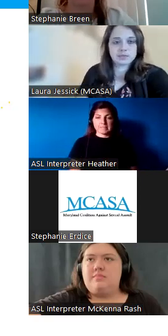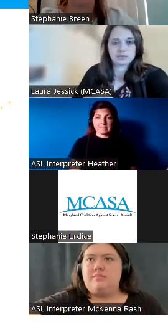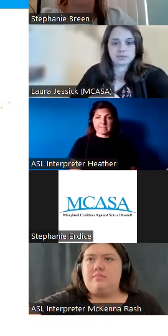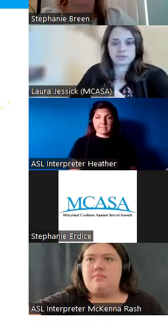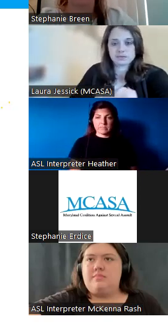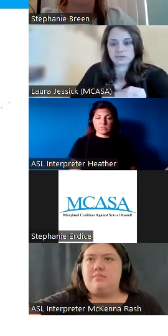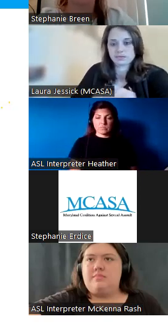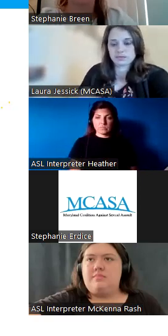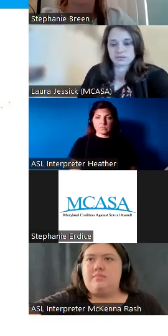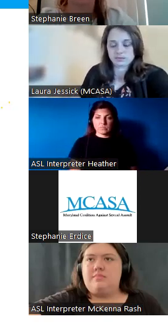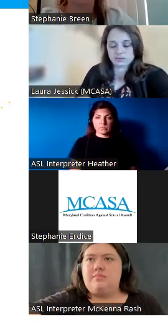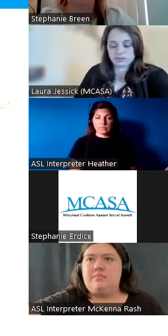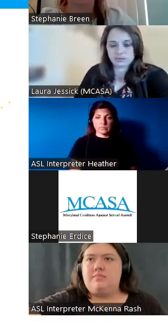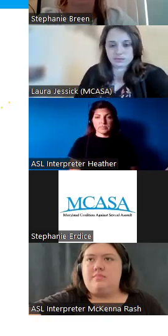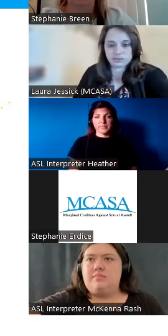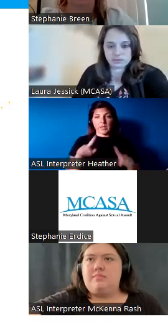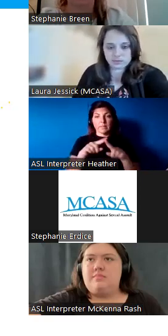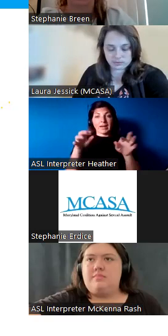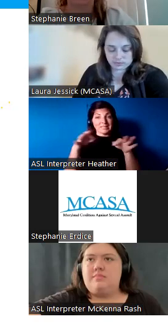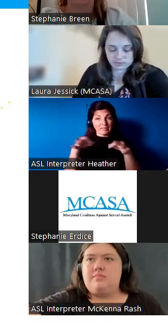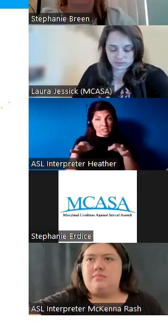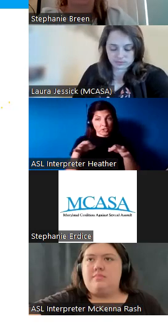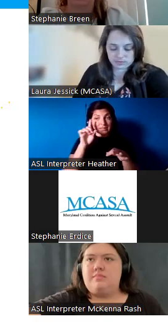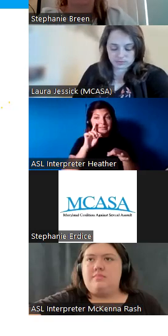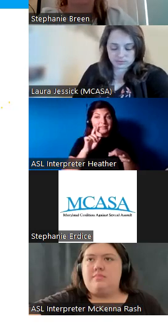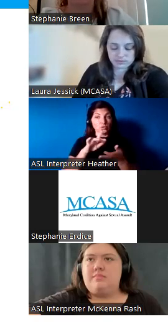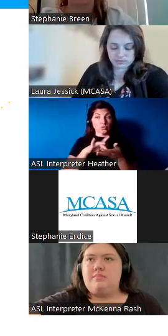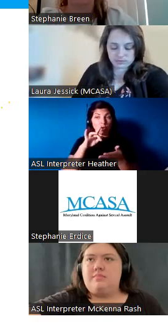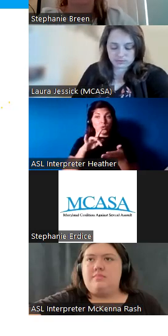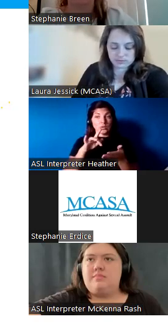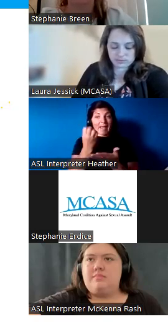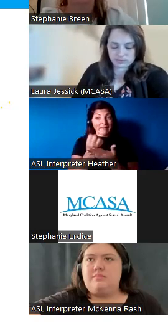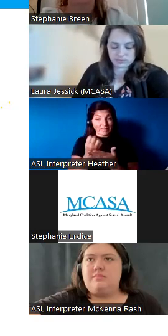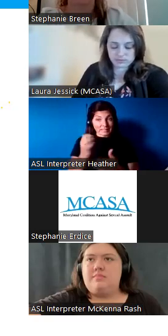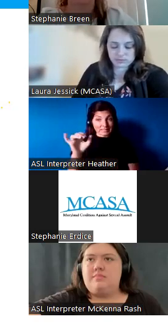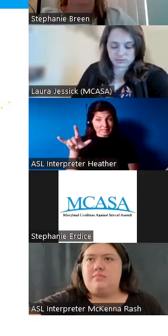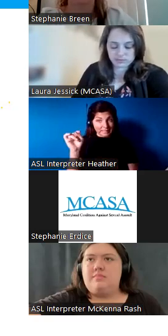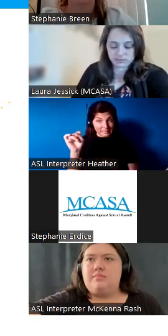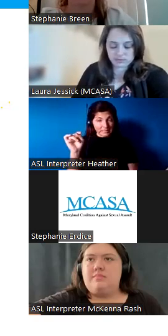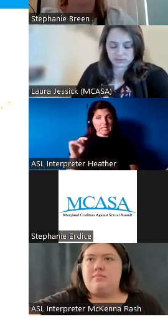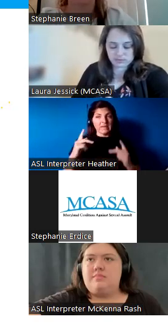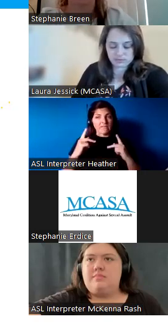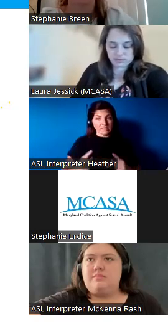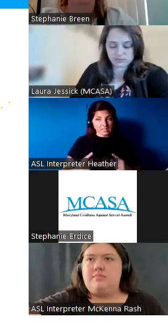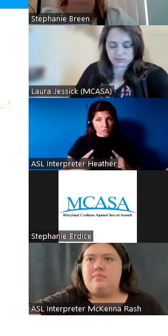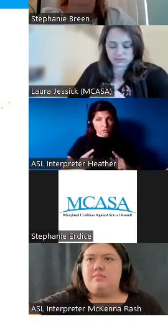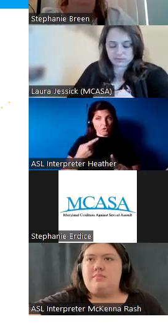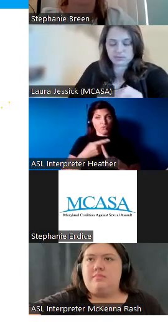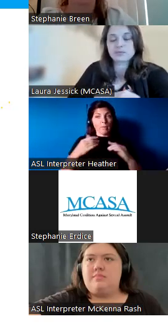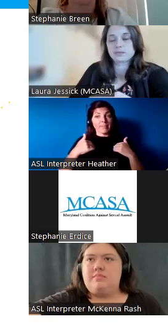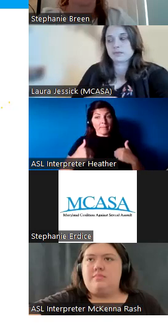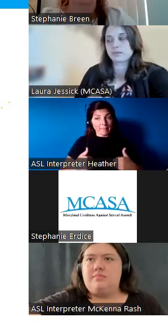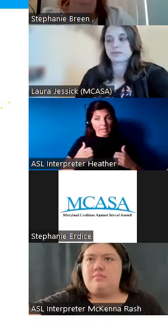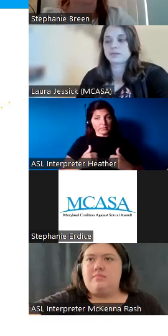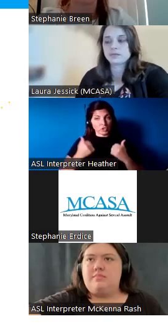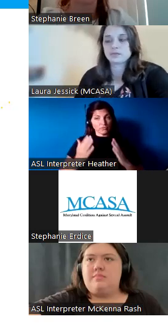But in the definition of a sexual assault evidence kit, it's physical evidence from the body of a survivor,